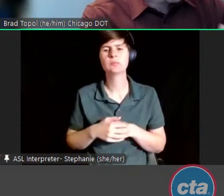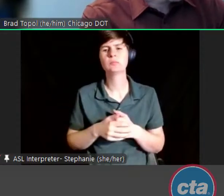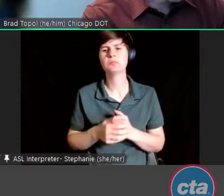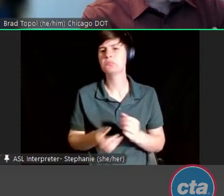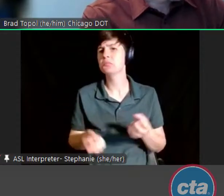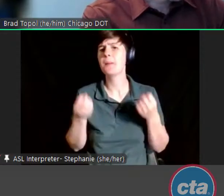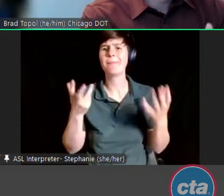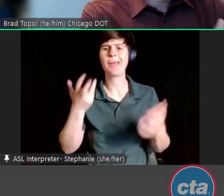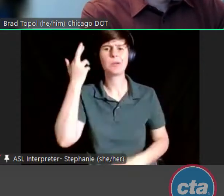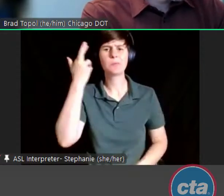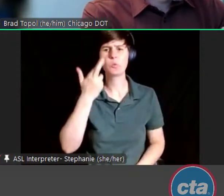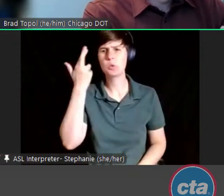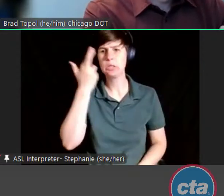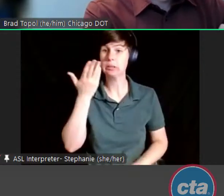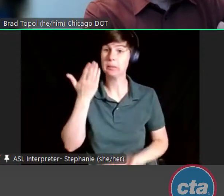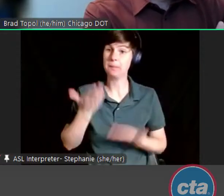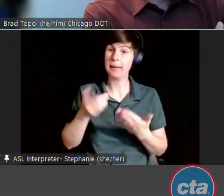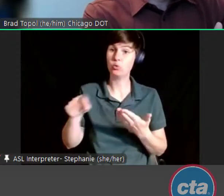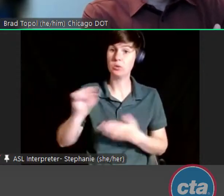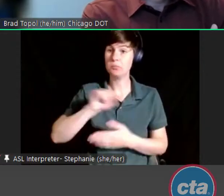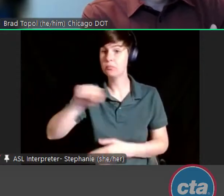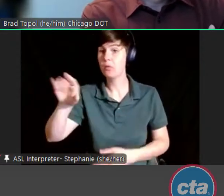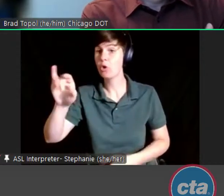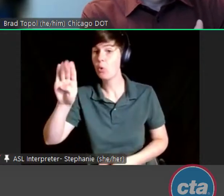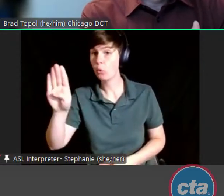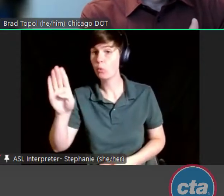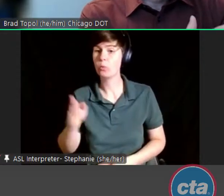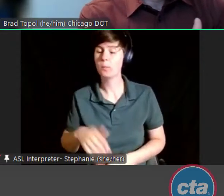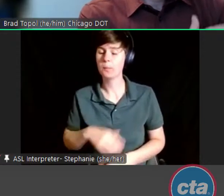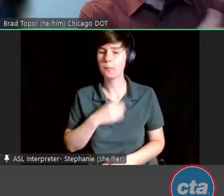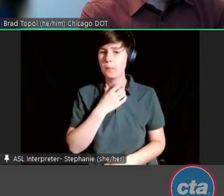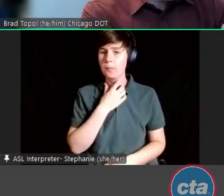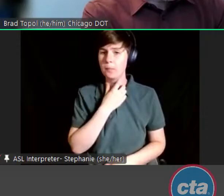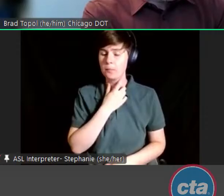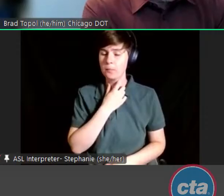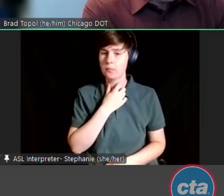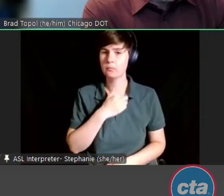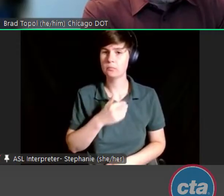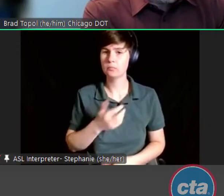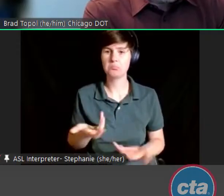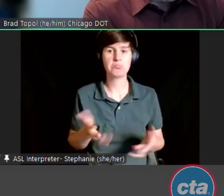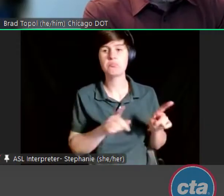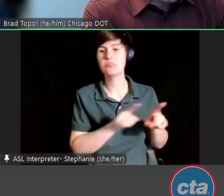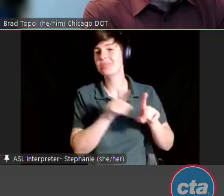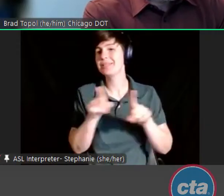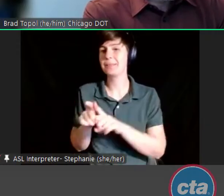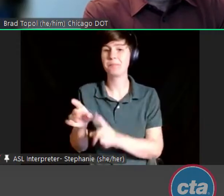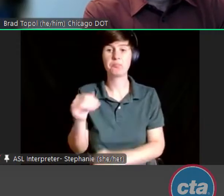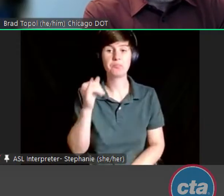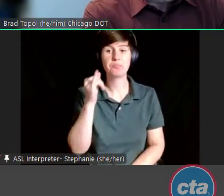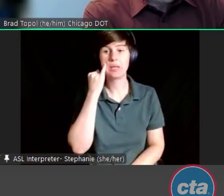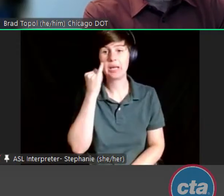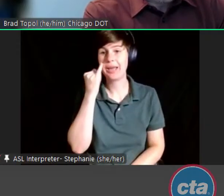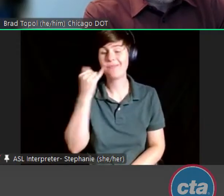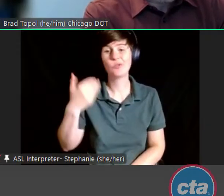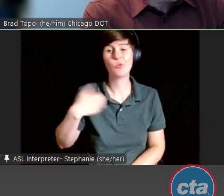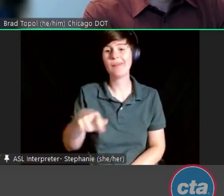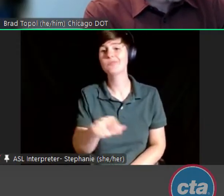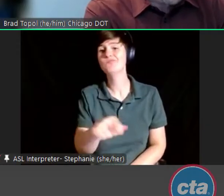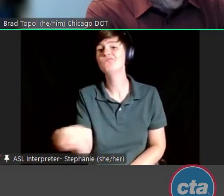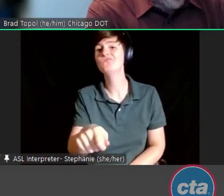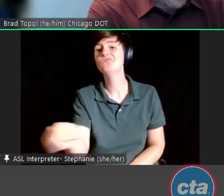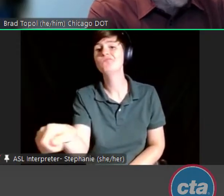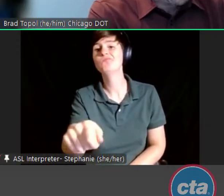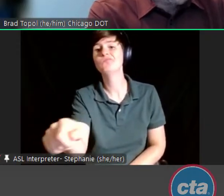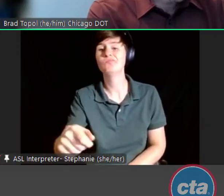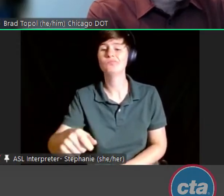other reasons why you may need to get to the curb. And same thing if you're, if you're in a cane, if you're walking with a cane, it's